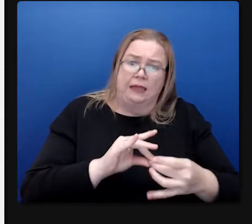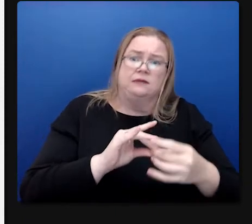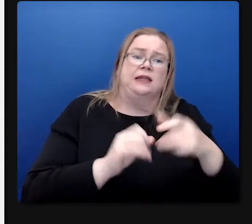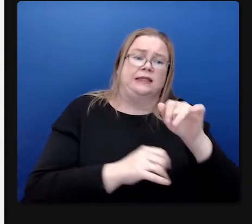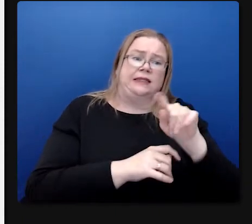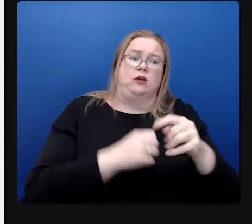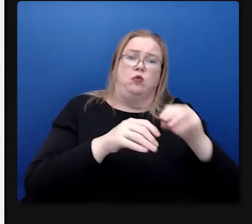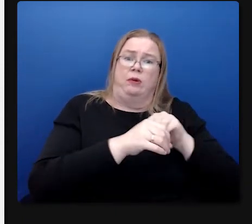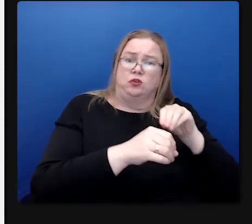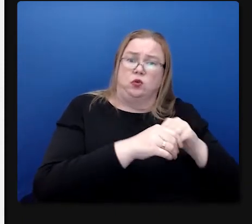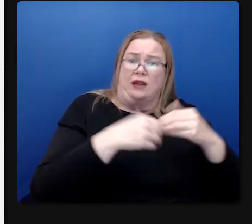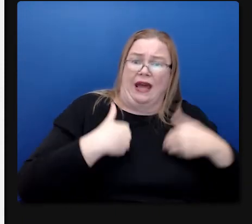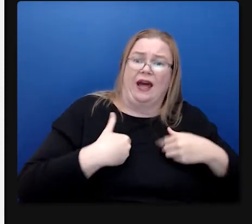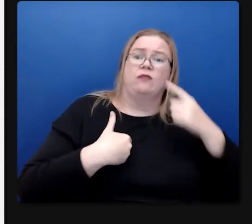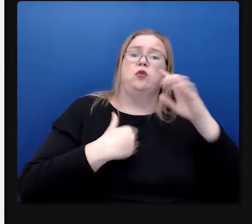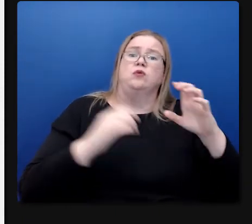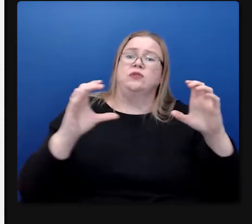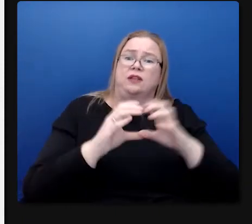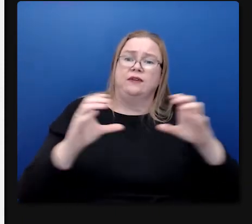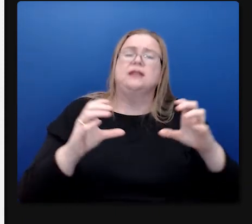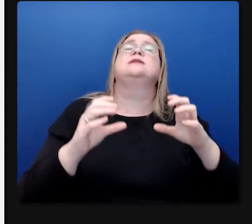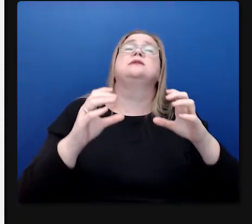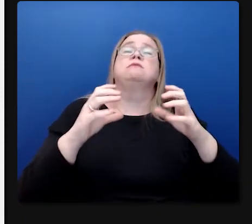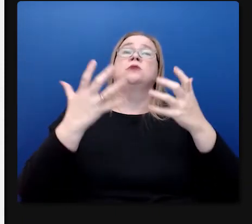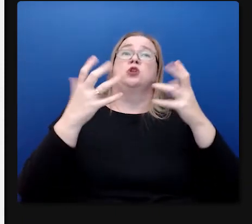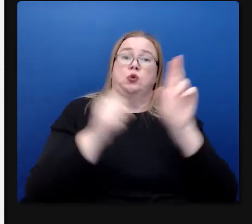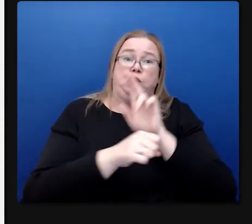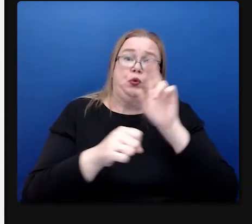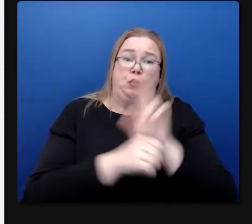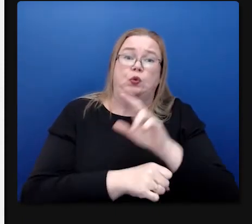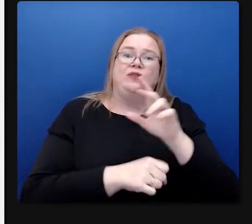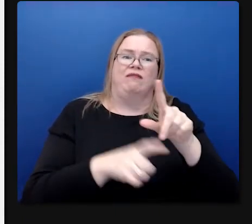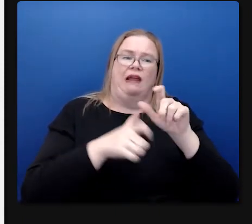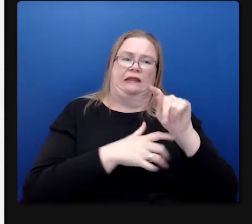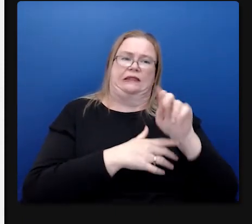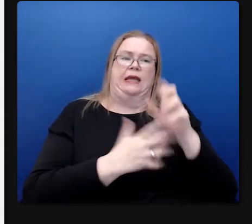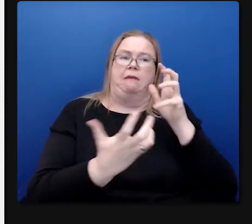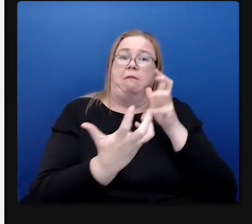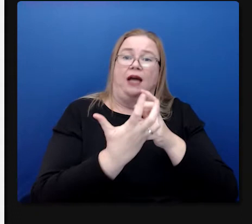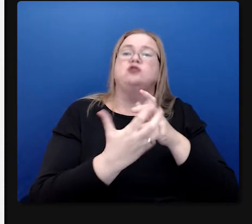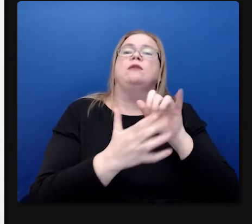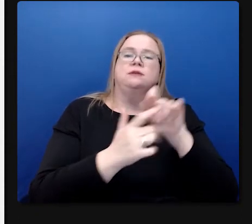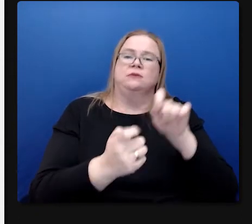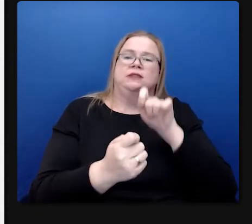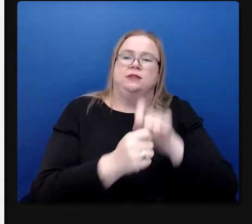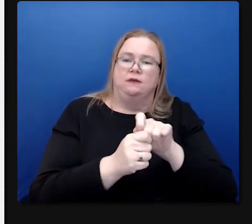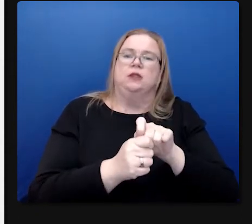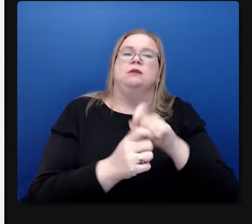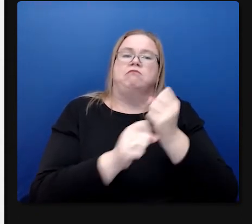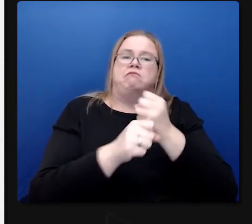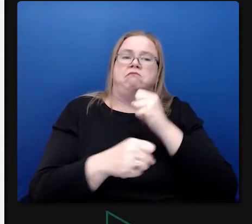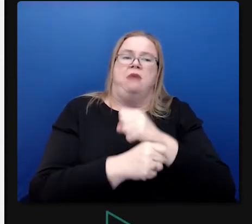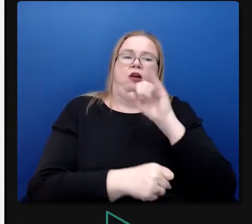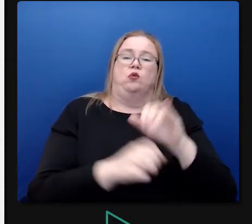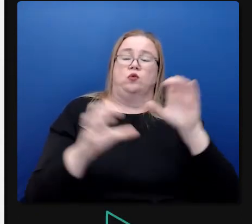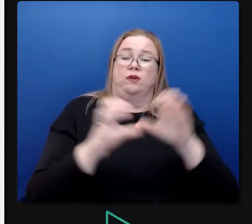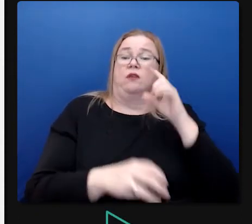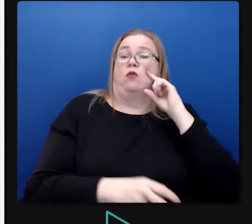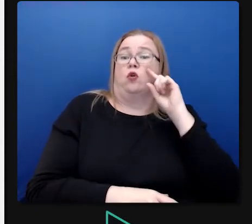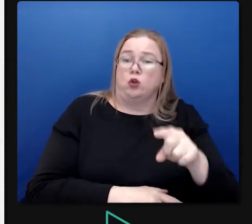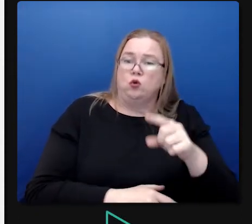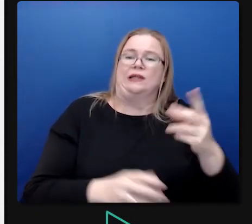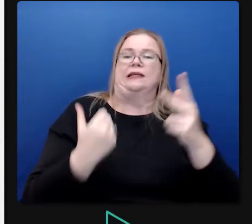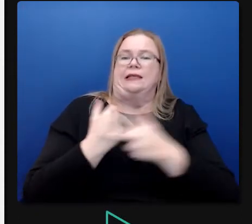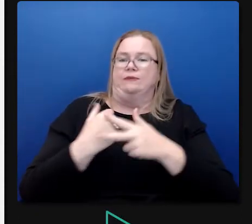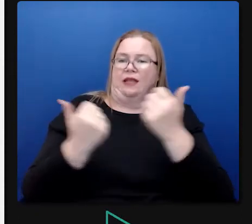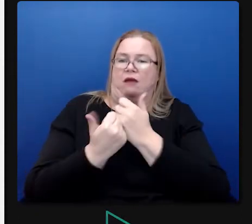create a Git repository for your certificates. And we get to use a tool called Fastlane Match that specifically generates those certificates for you